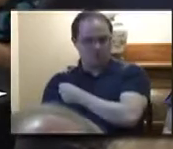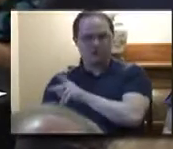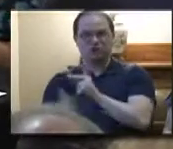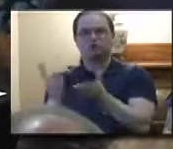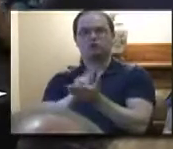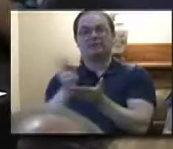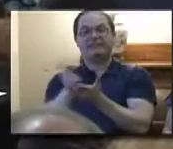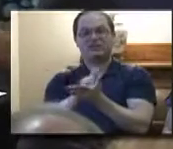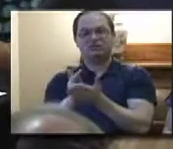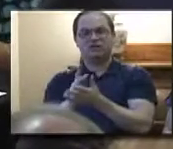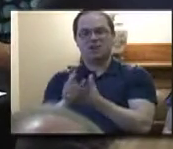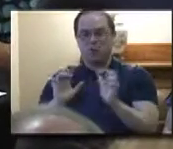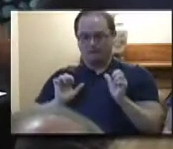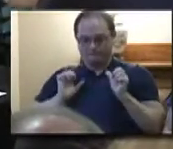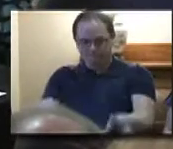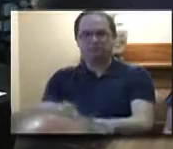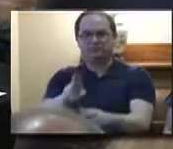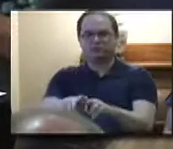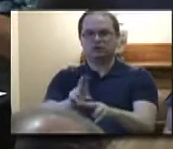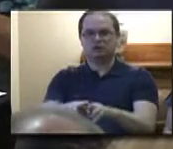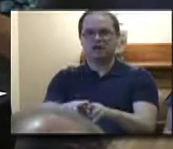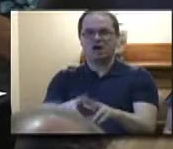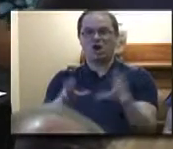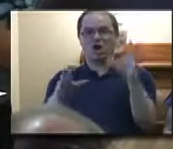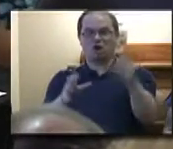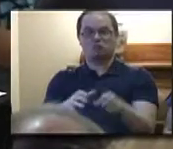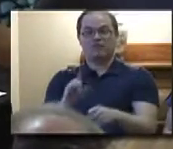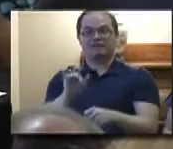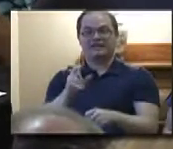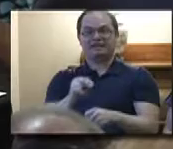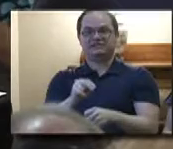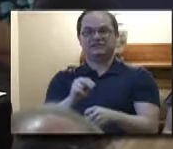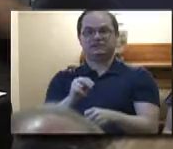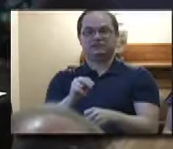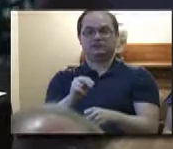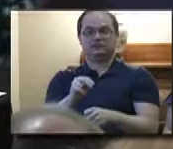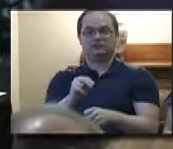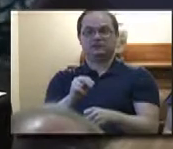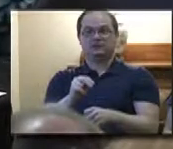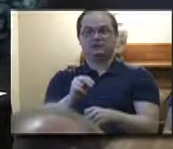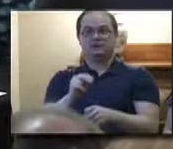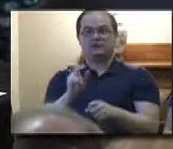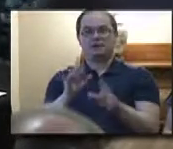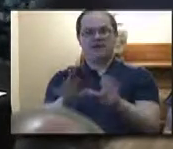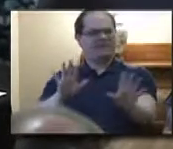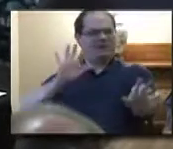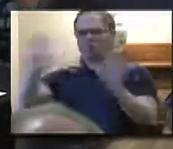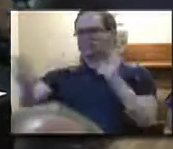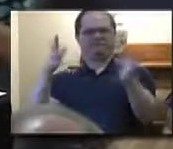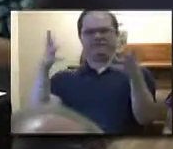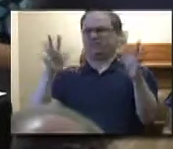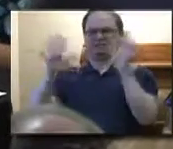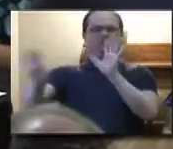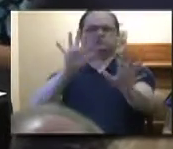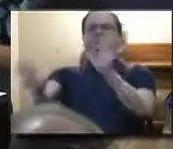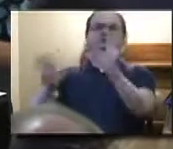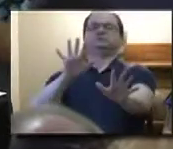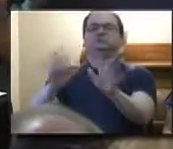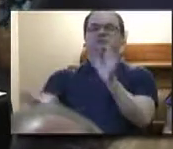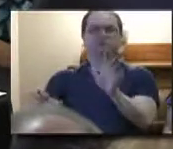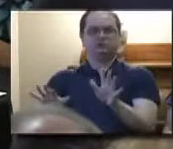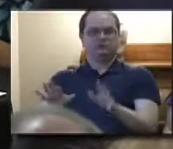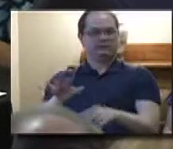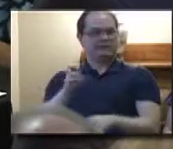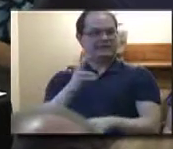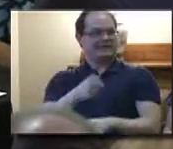the kitchen, pushed him into the chair, you know, grabbed the insulin, and you know, by then he was kind of pushing her off, and that,